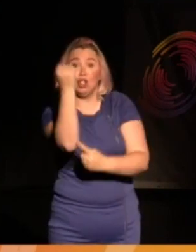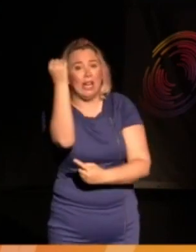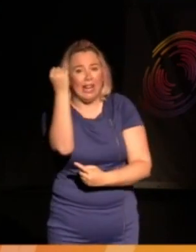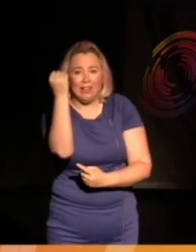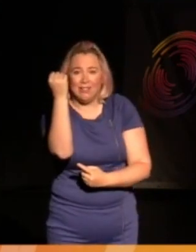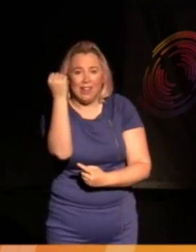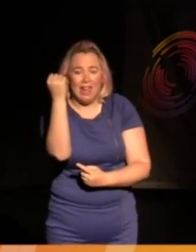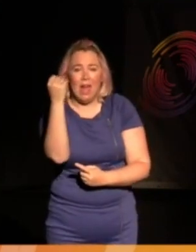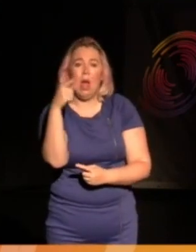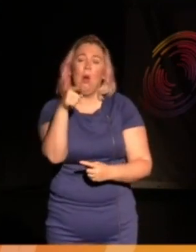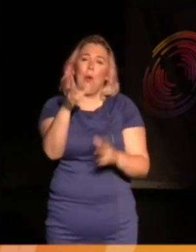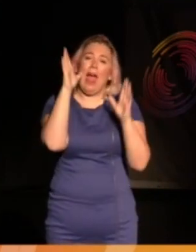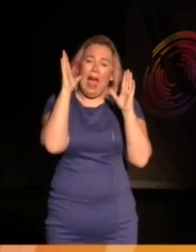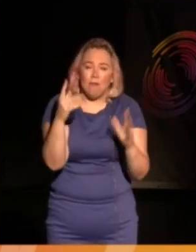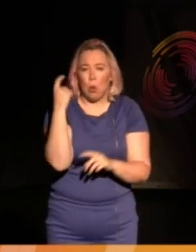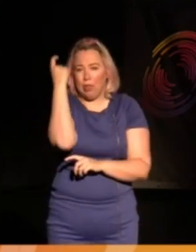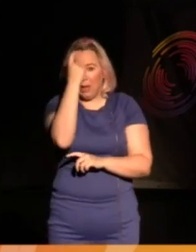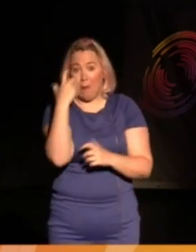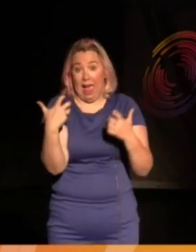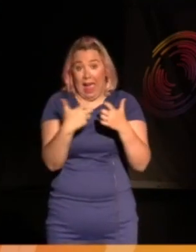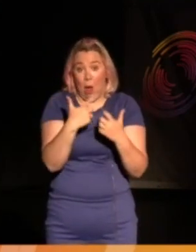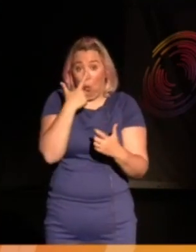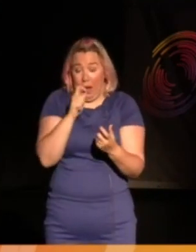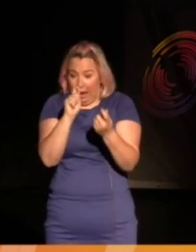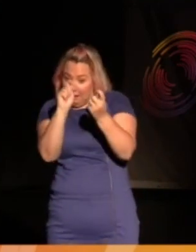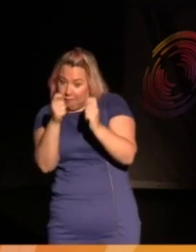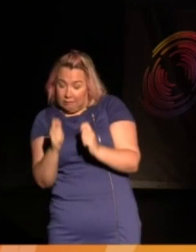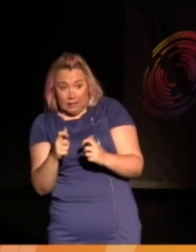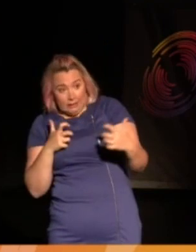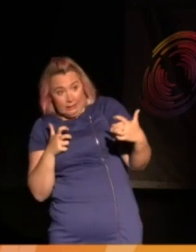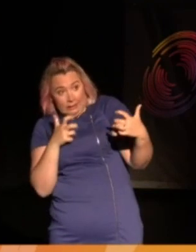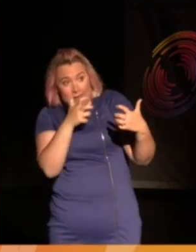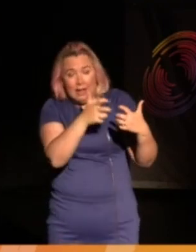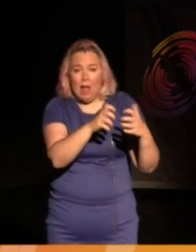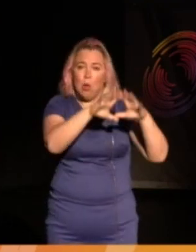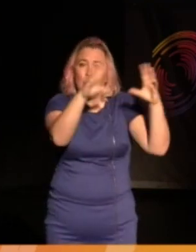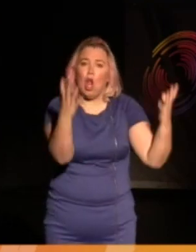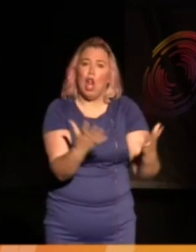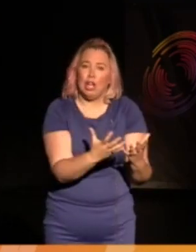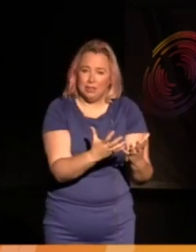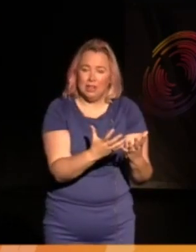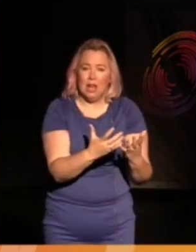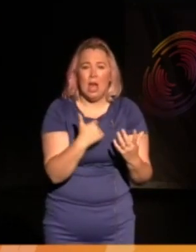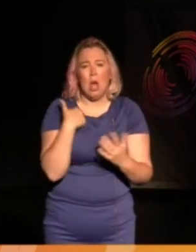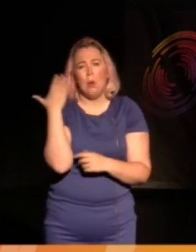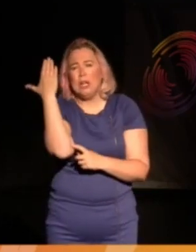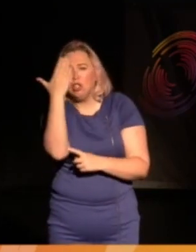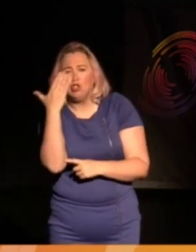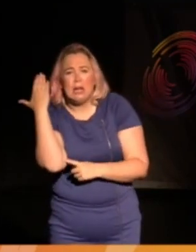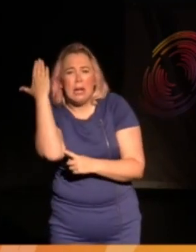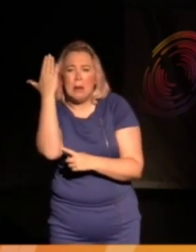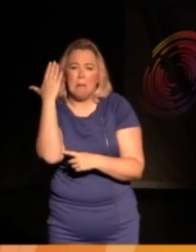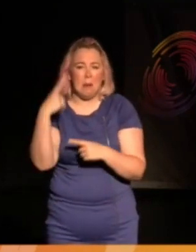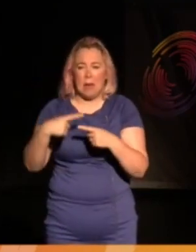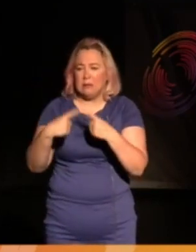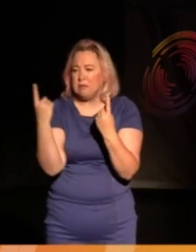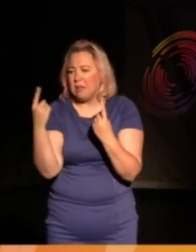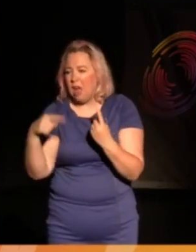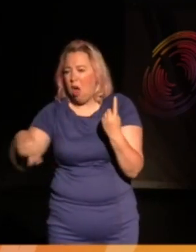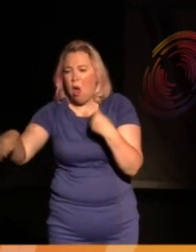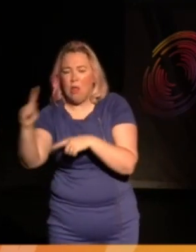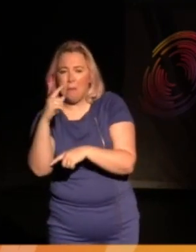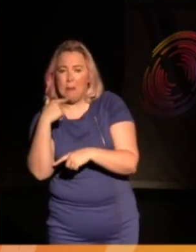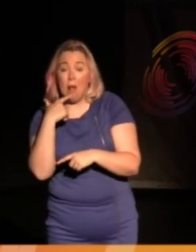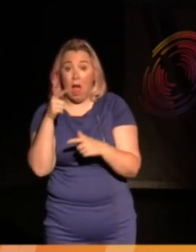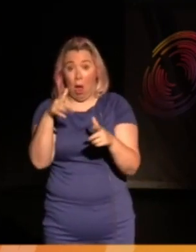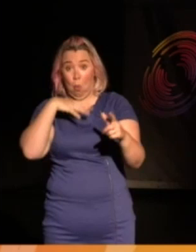have us sleepwalking into constant defeat. While we dream of our utopias, there are others with dystopias in